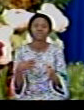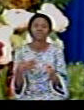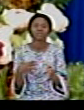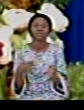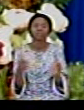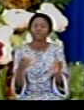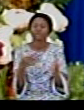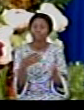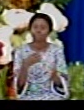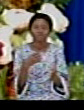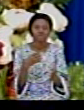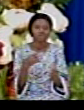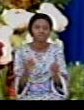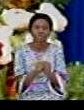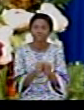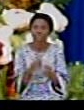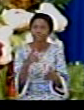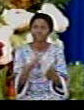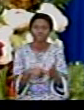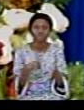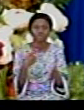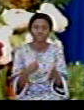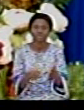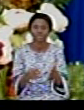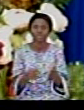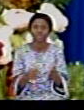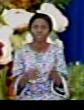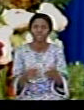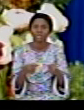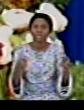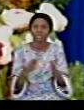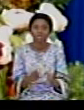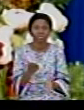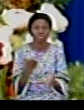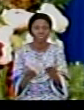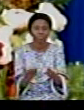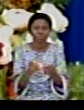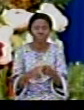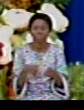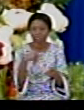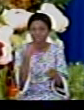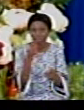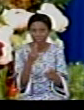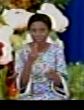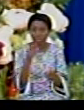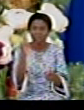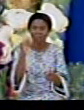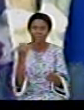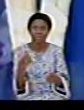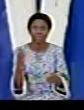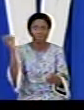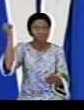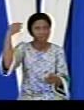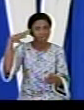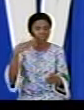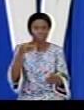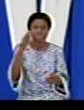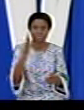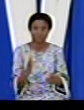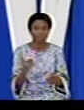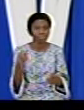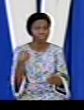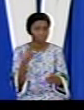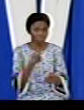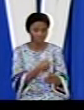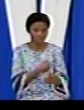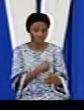say, to try to say this, say that, by the grace of God, we remain, by